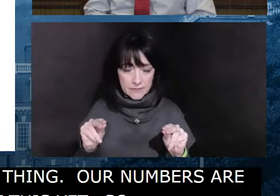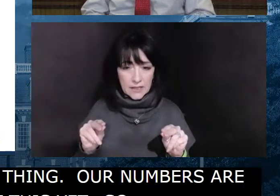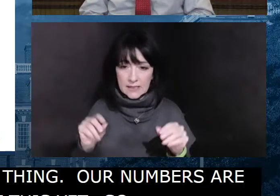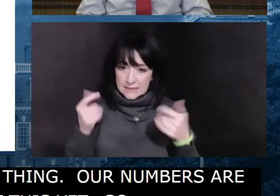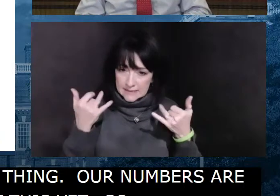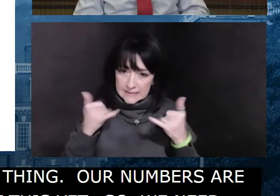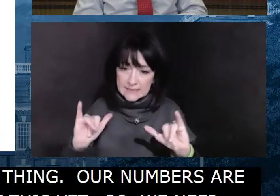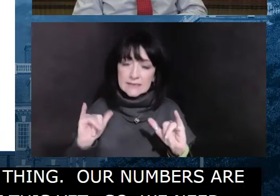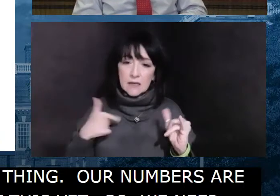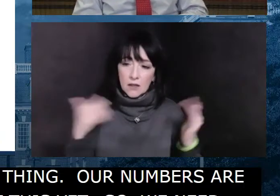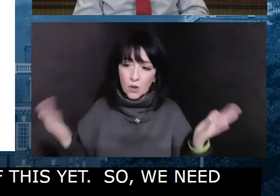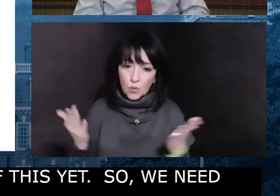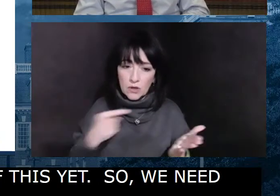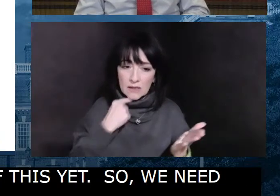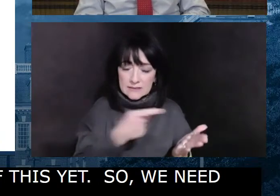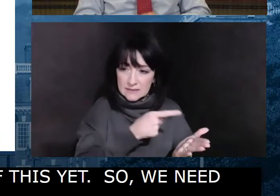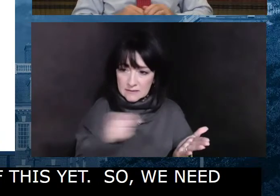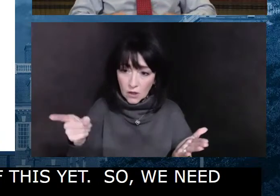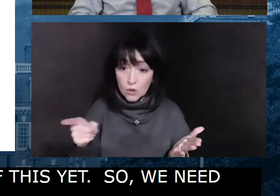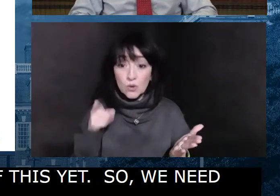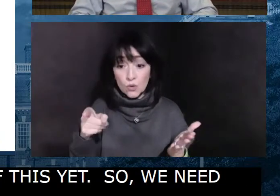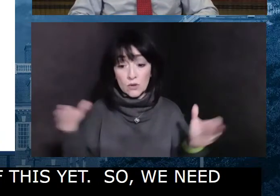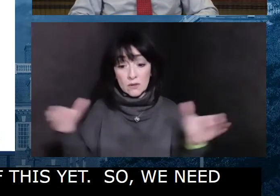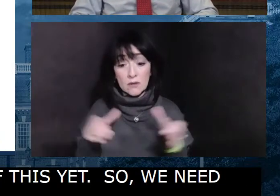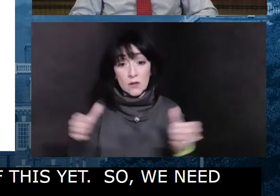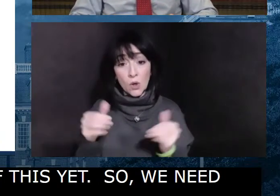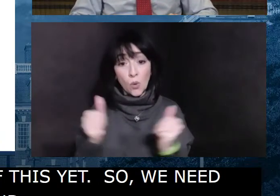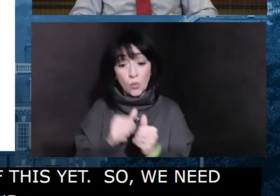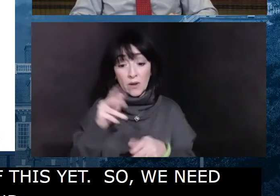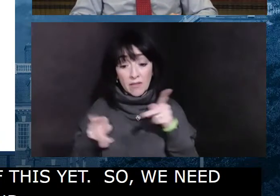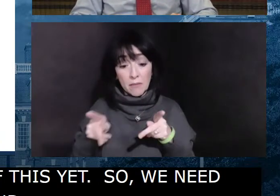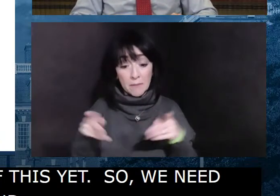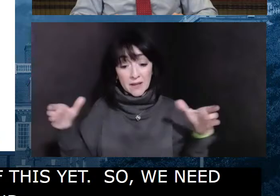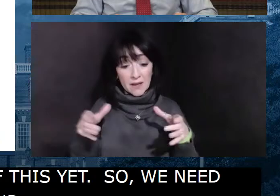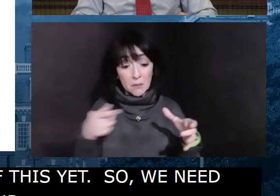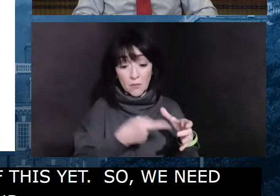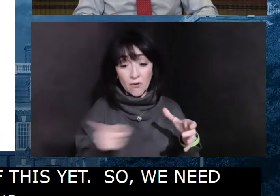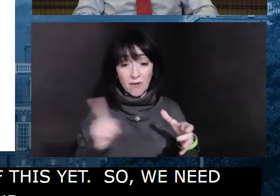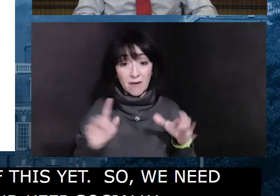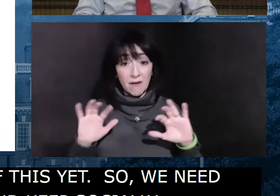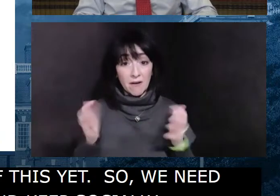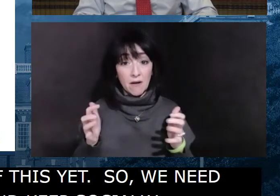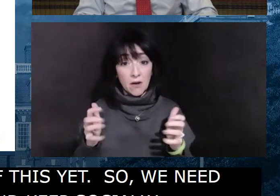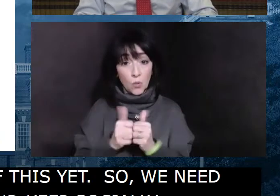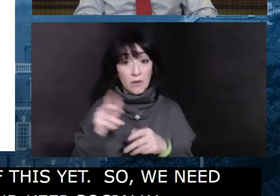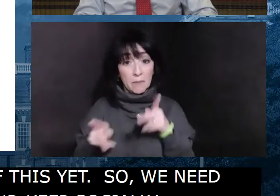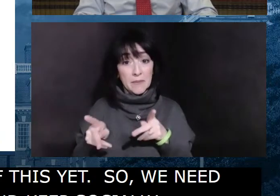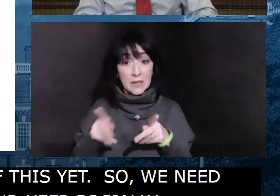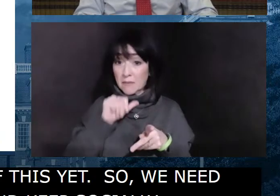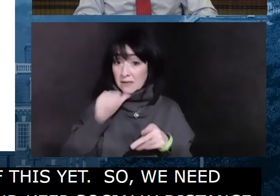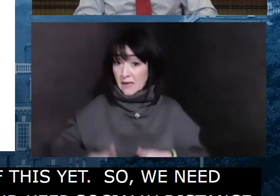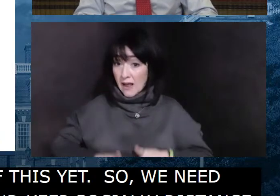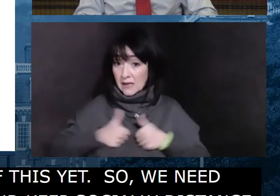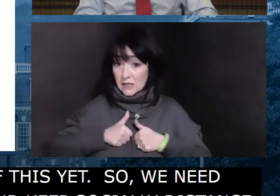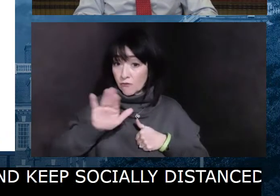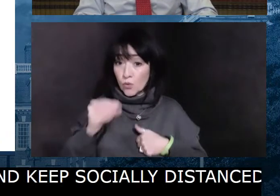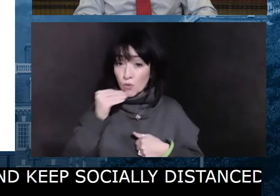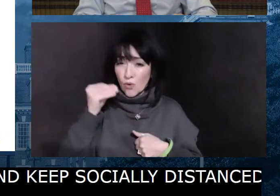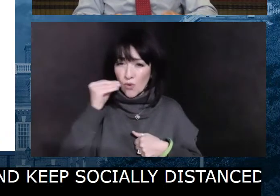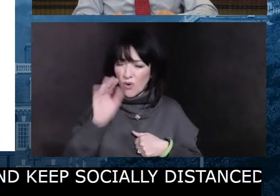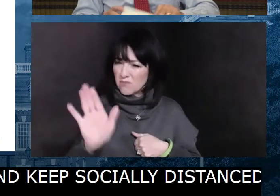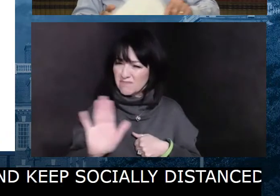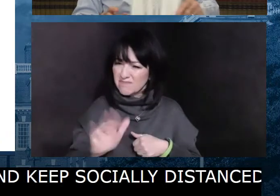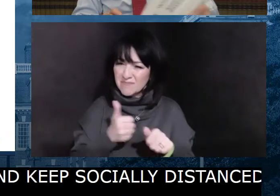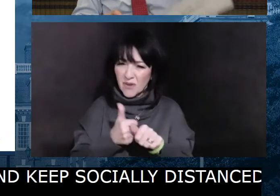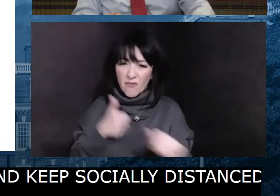of your households. Be careful when you're going into public spaces, and make sure always that you're wearing a mask. So